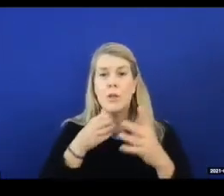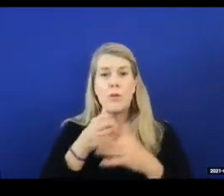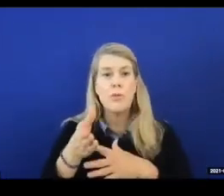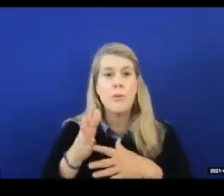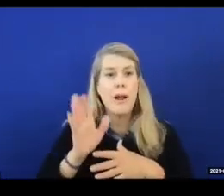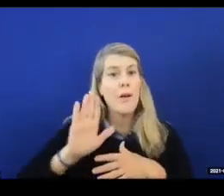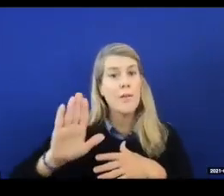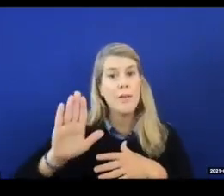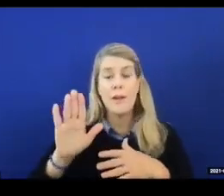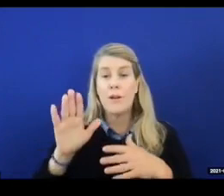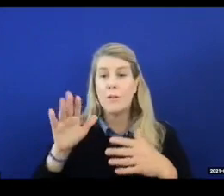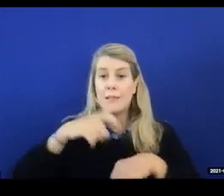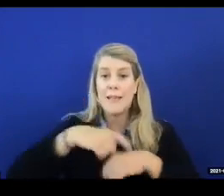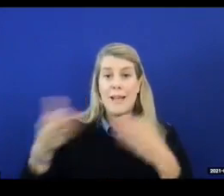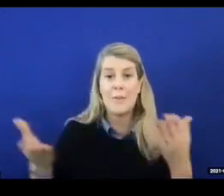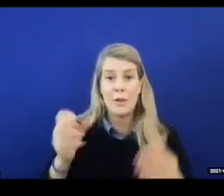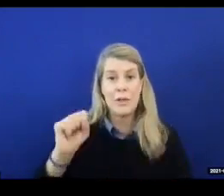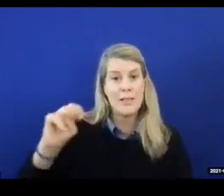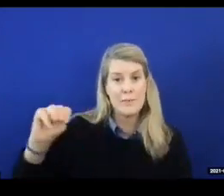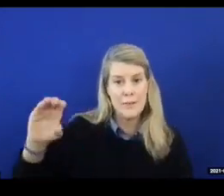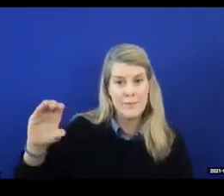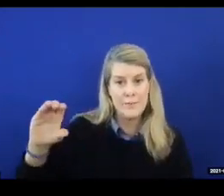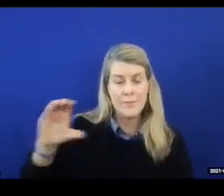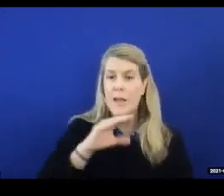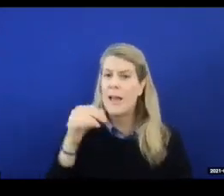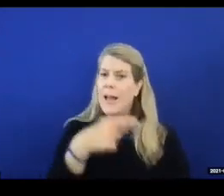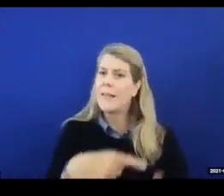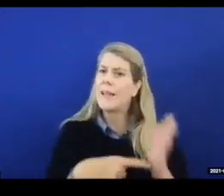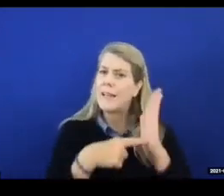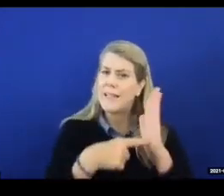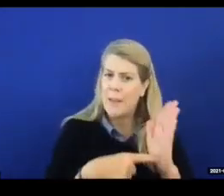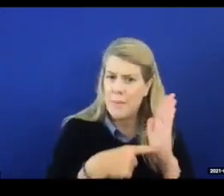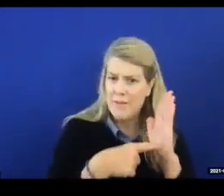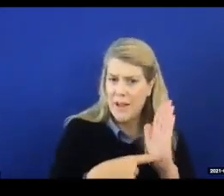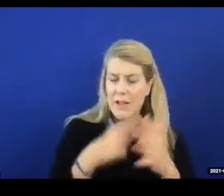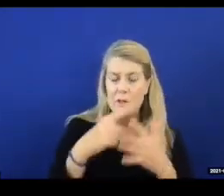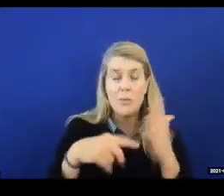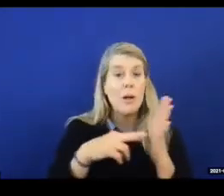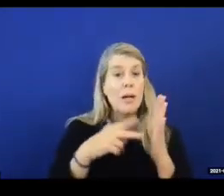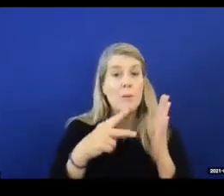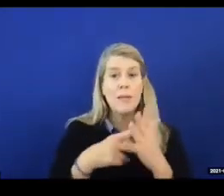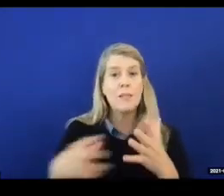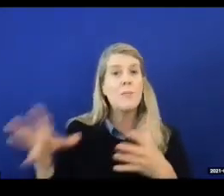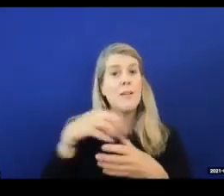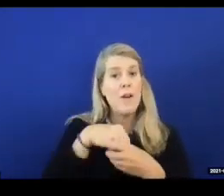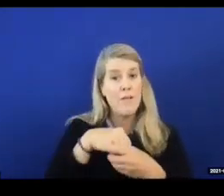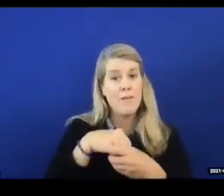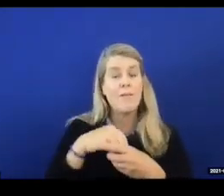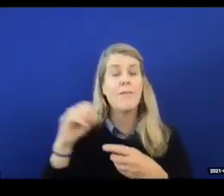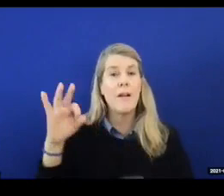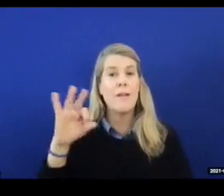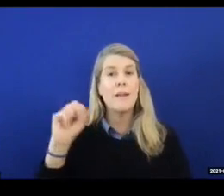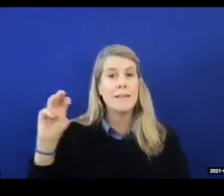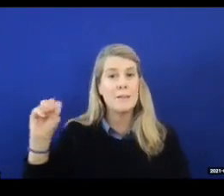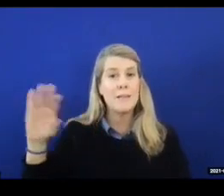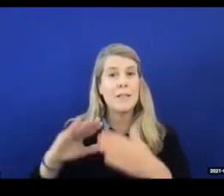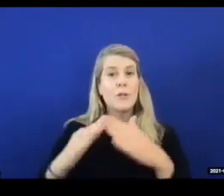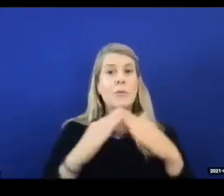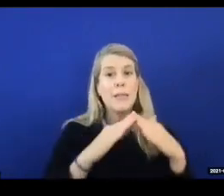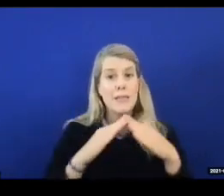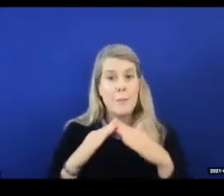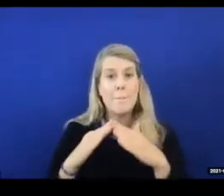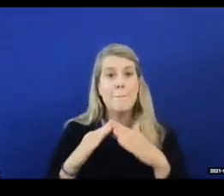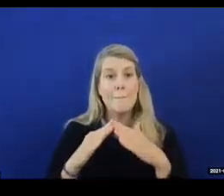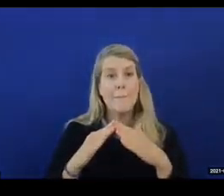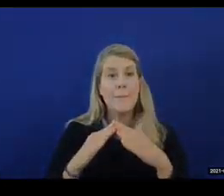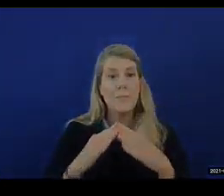tenure here at SMC and exemplify what it means to be a part of the SMC community.